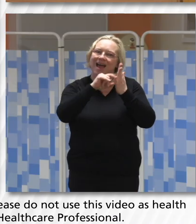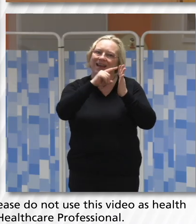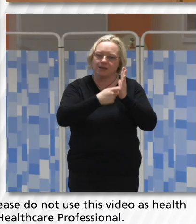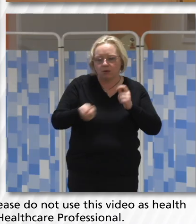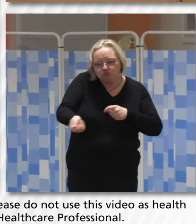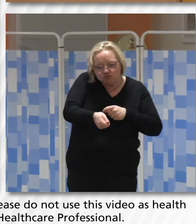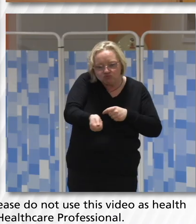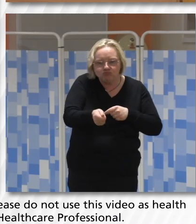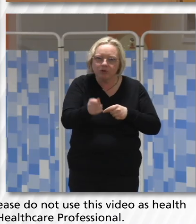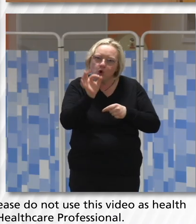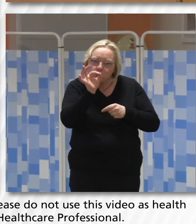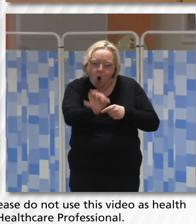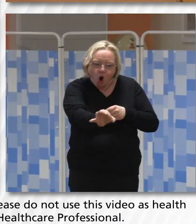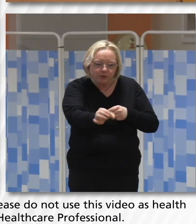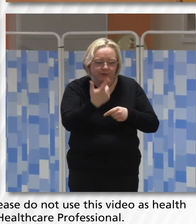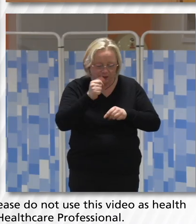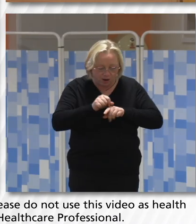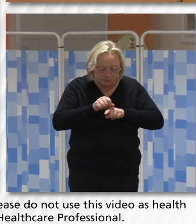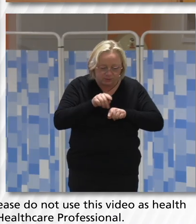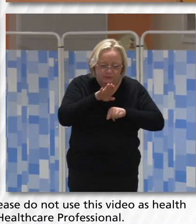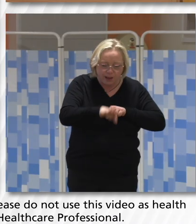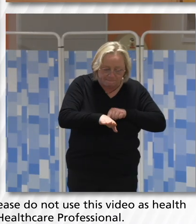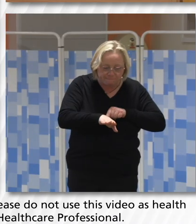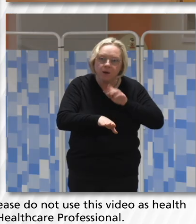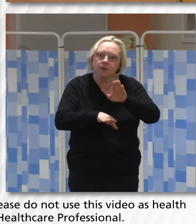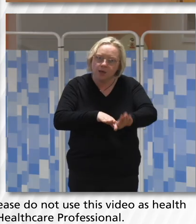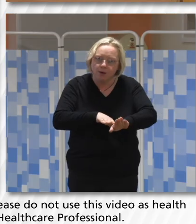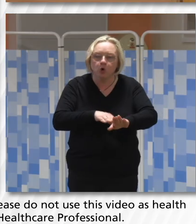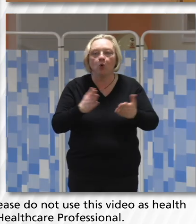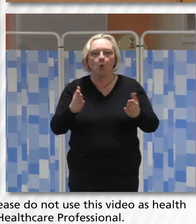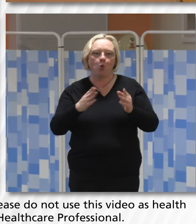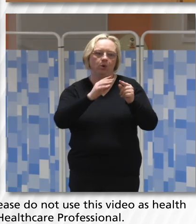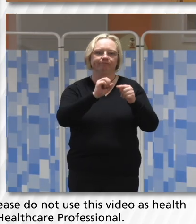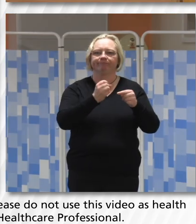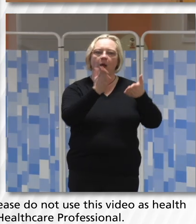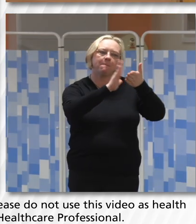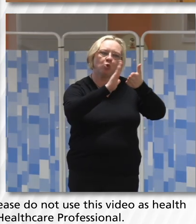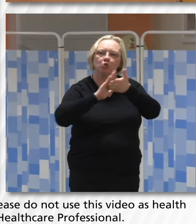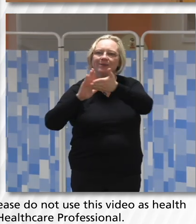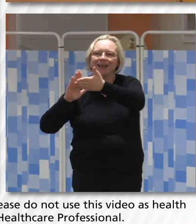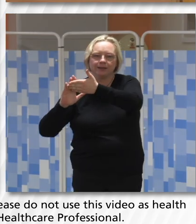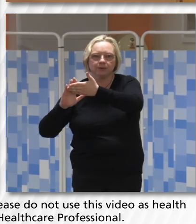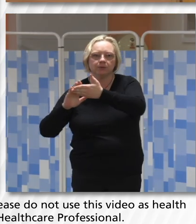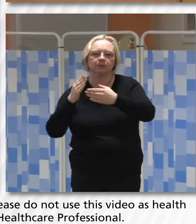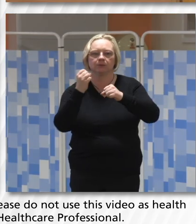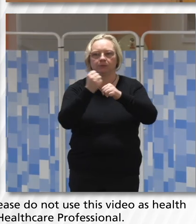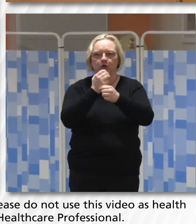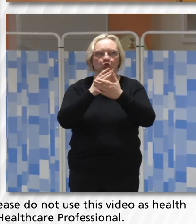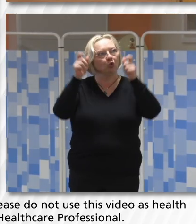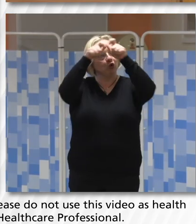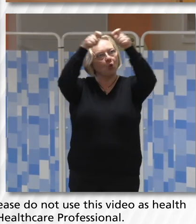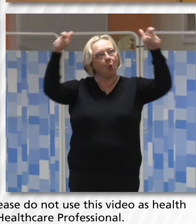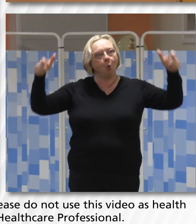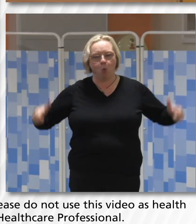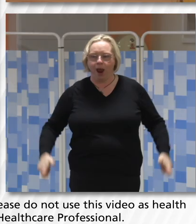dot on the floor and somebody can step onto that. Or we use post-it notes to get somebody through a doorway without sticking. They